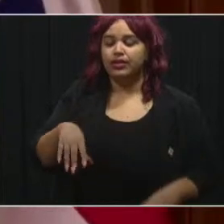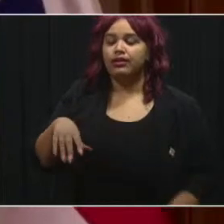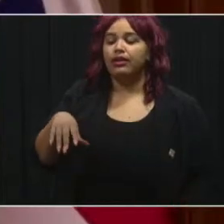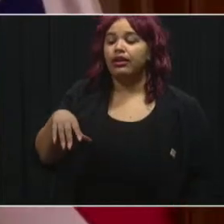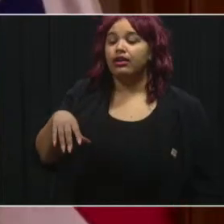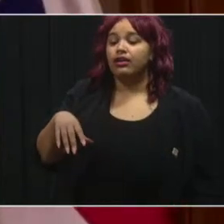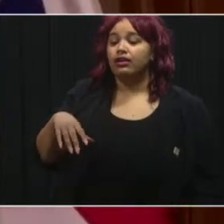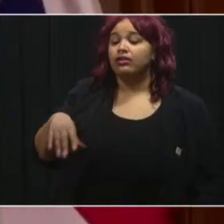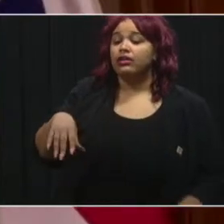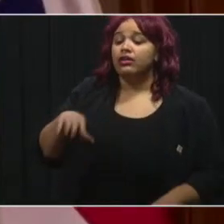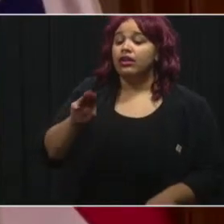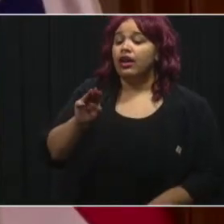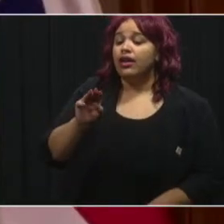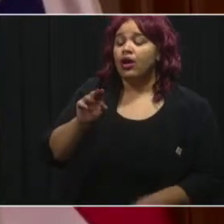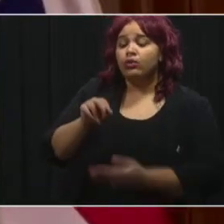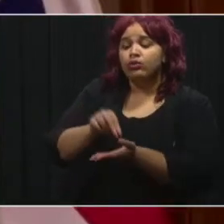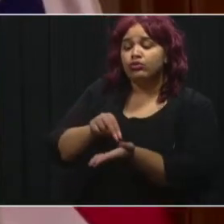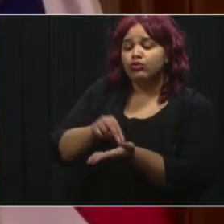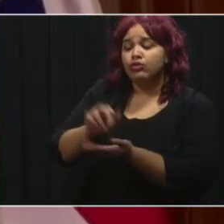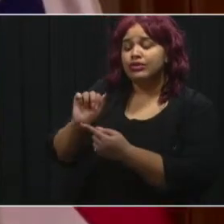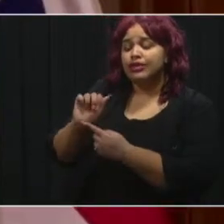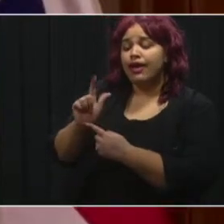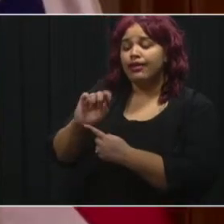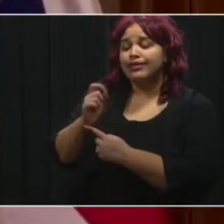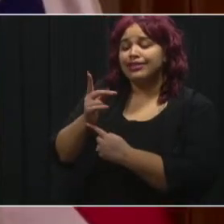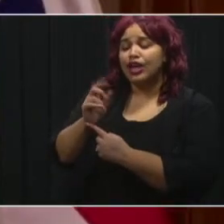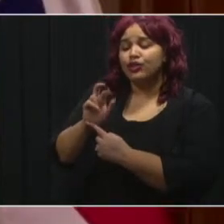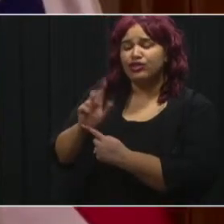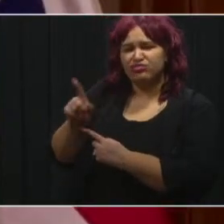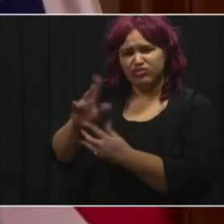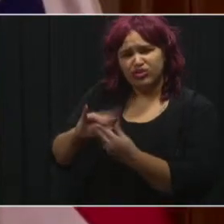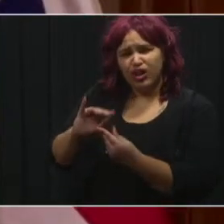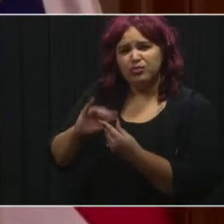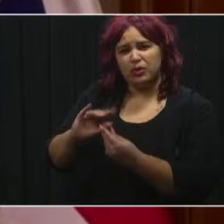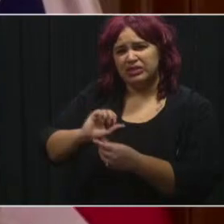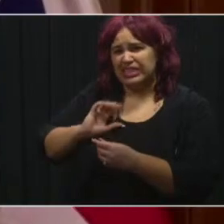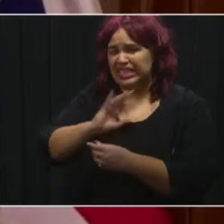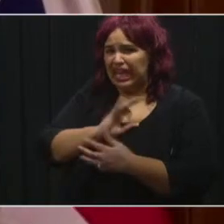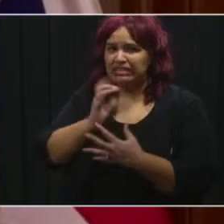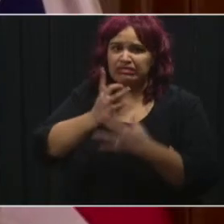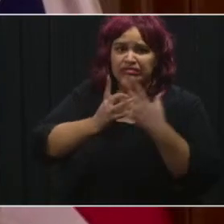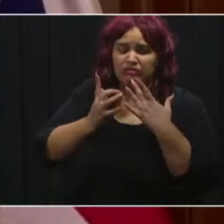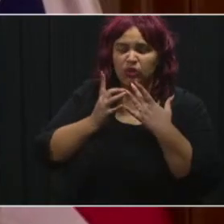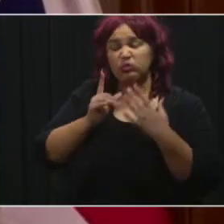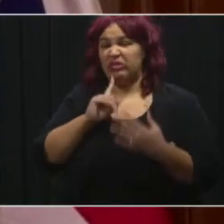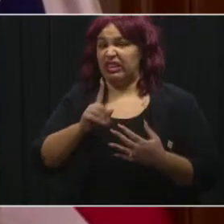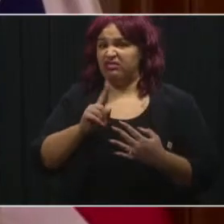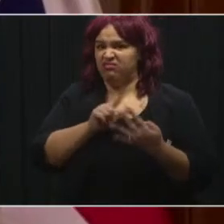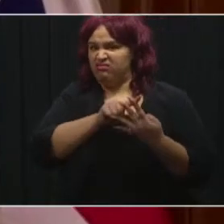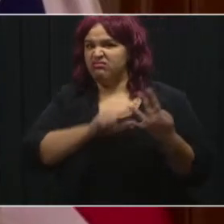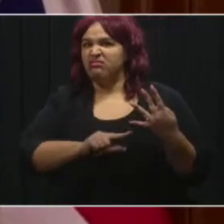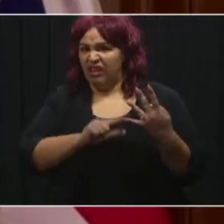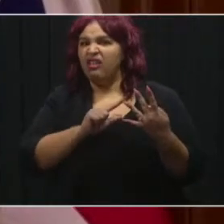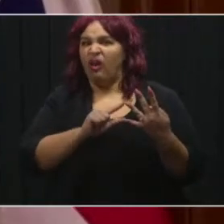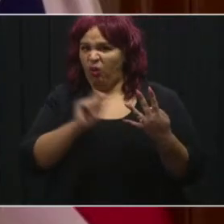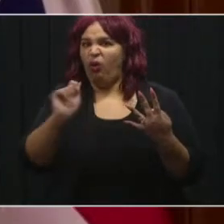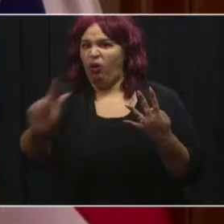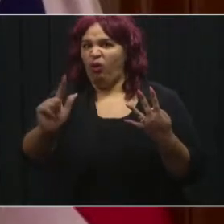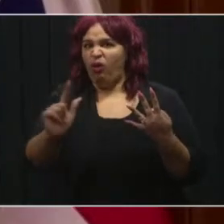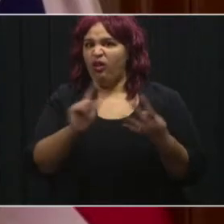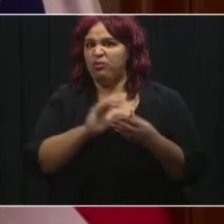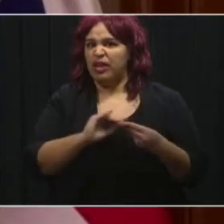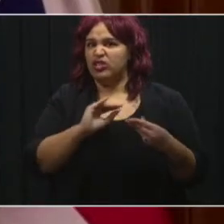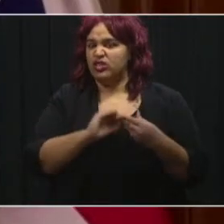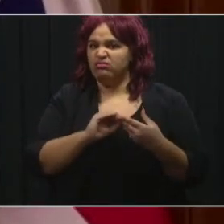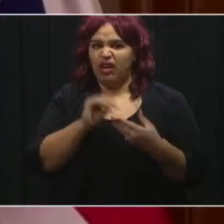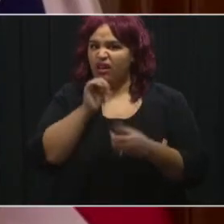Well, all of you have talked about the problems with not having enough staff, nurses. Some of the school officials are talking about not having enough